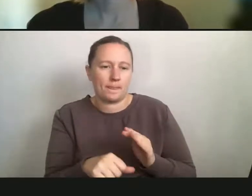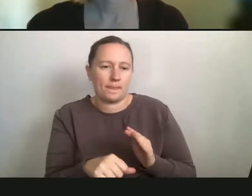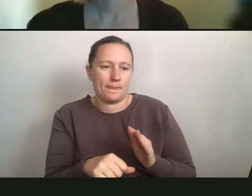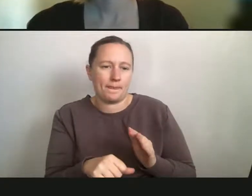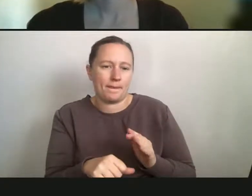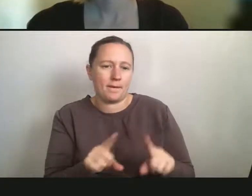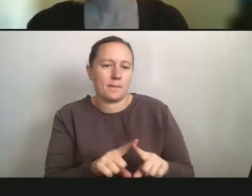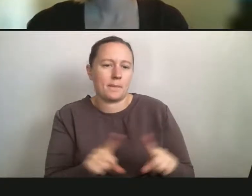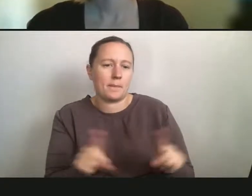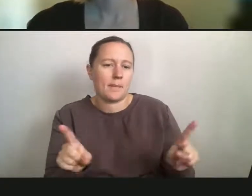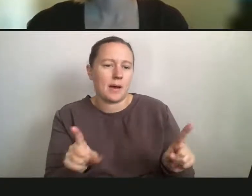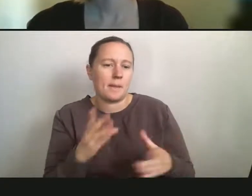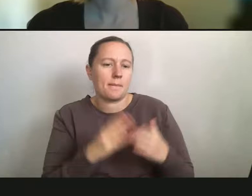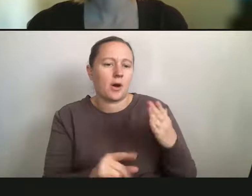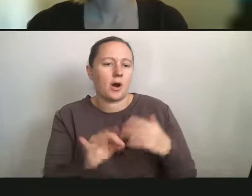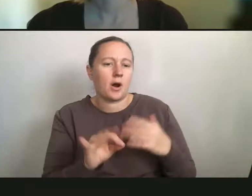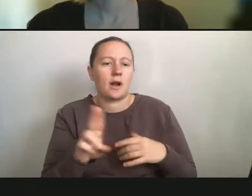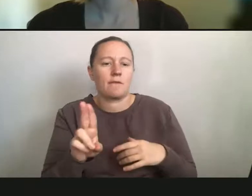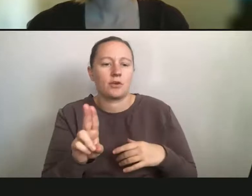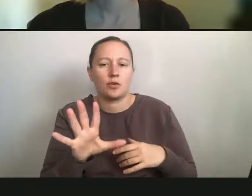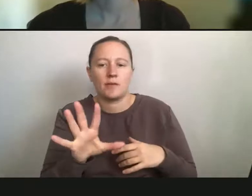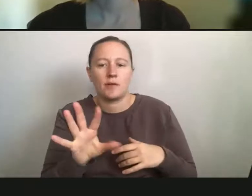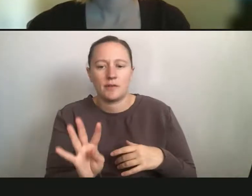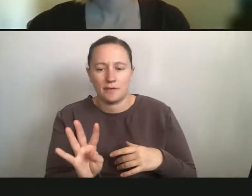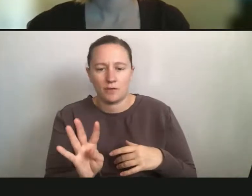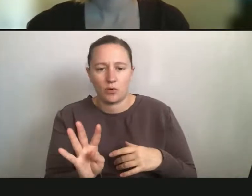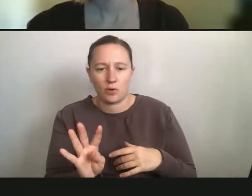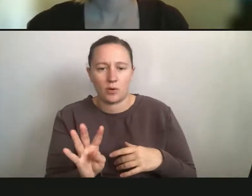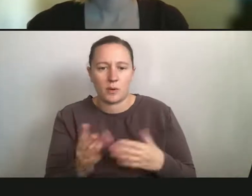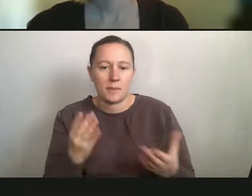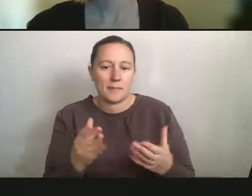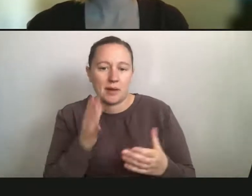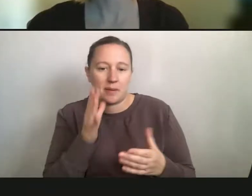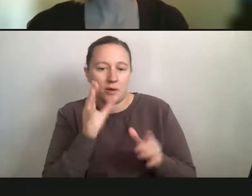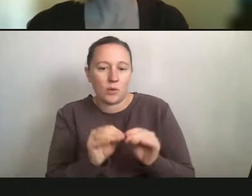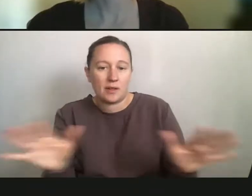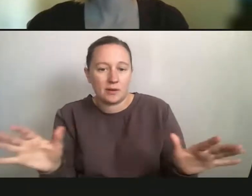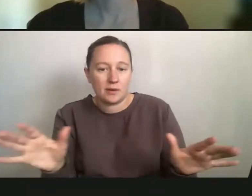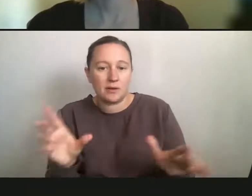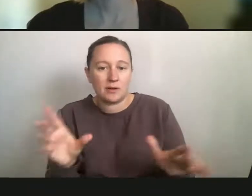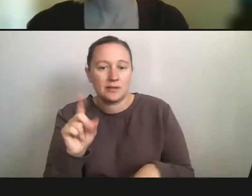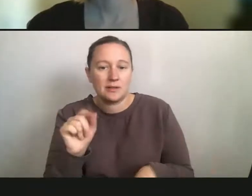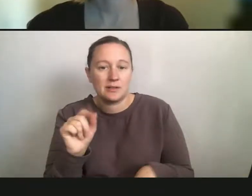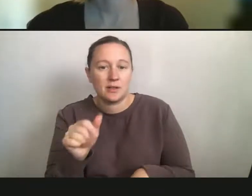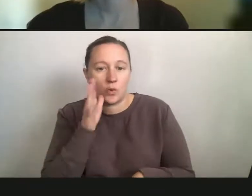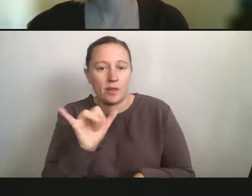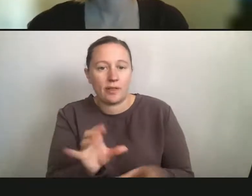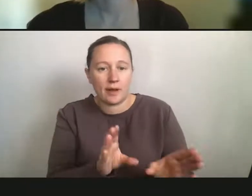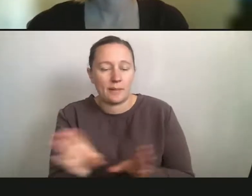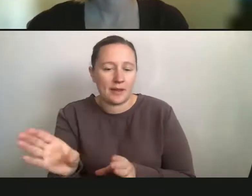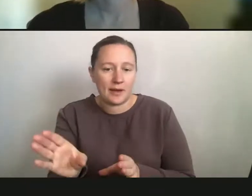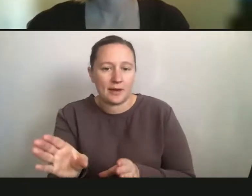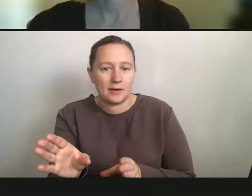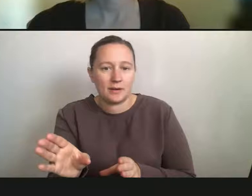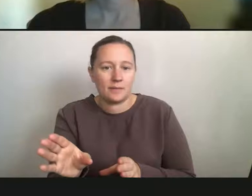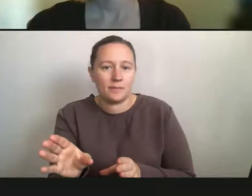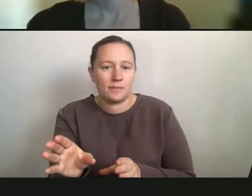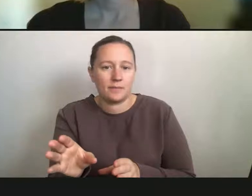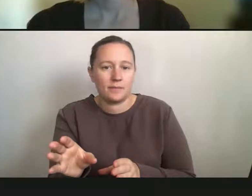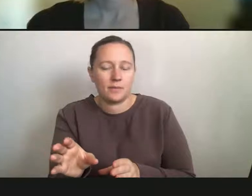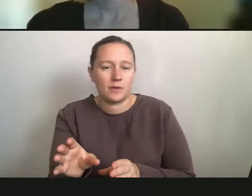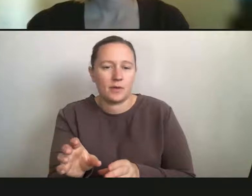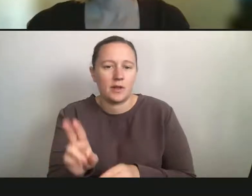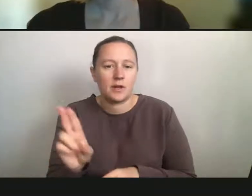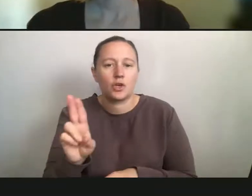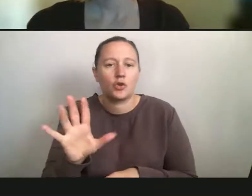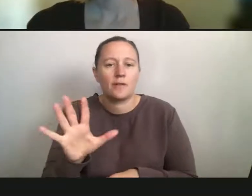but part of a U54 center may disseminate data. And so will that plan, in that case, for like a